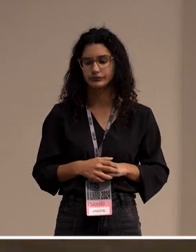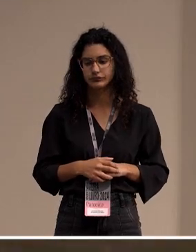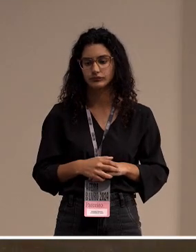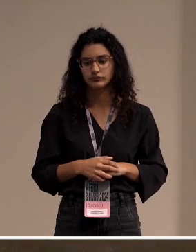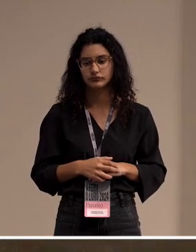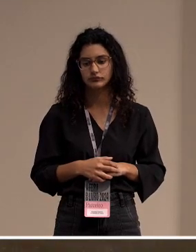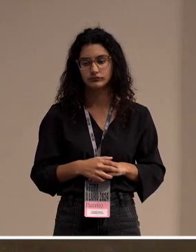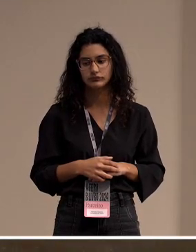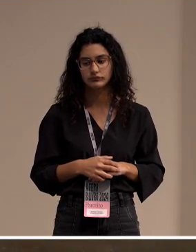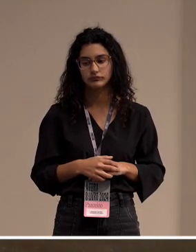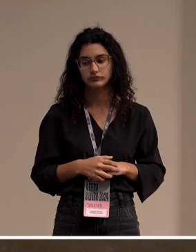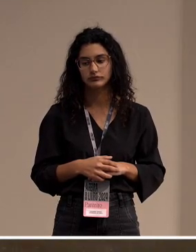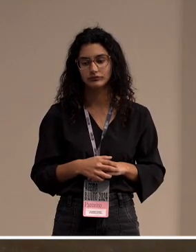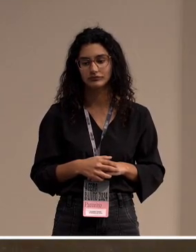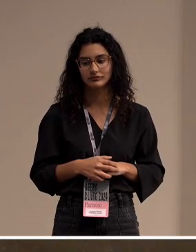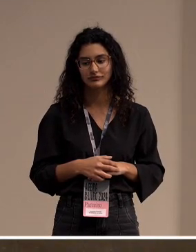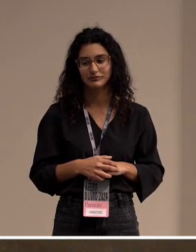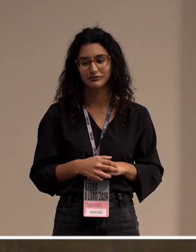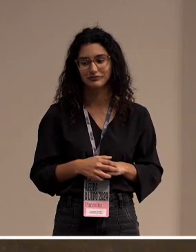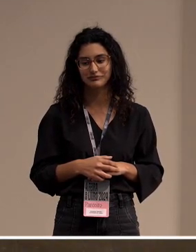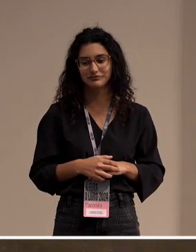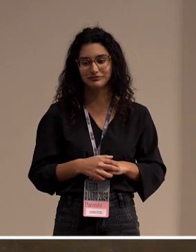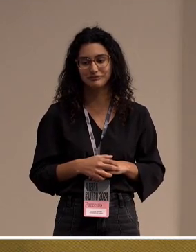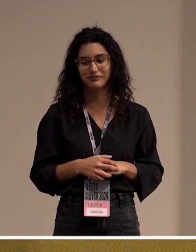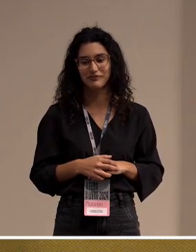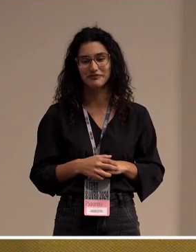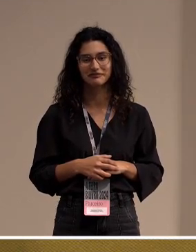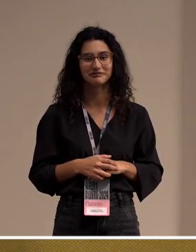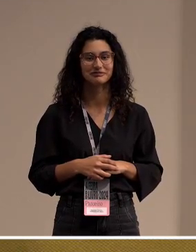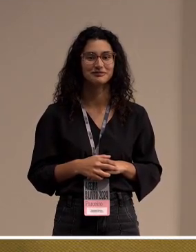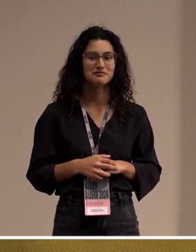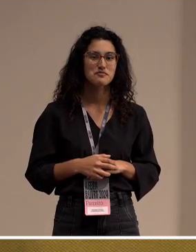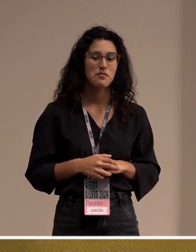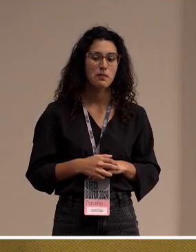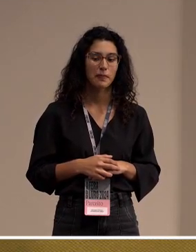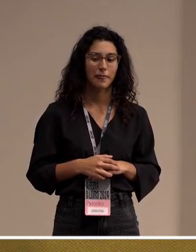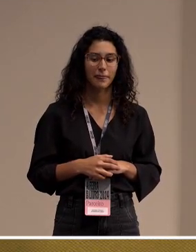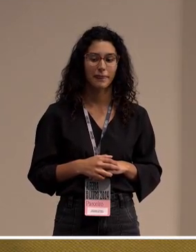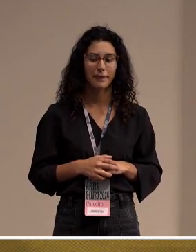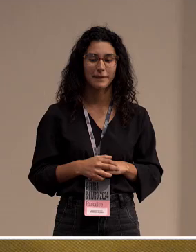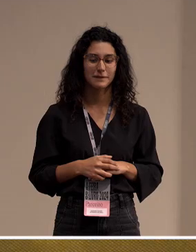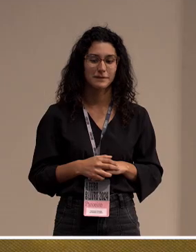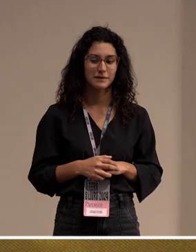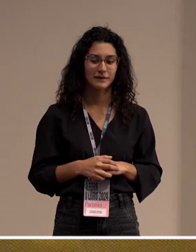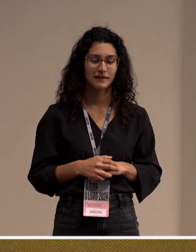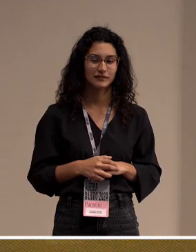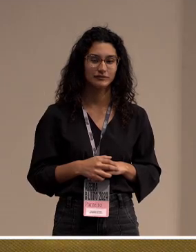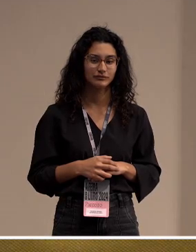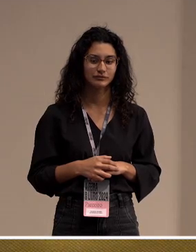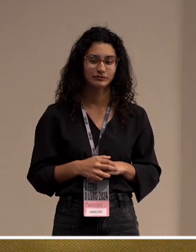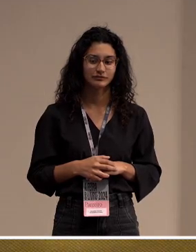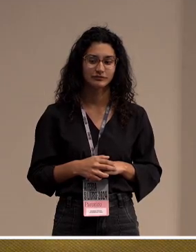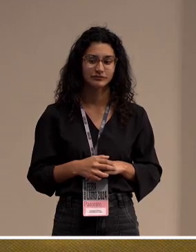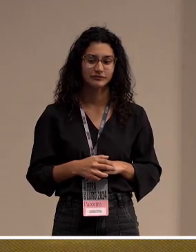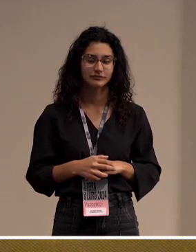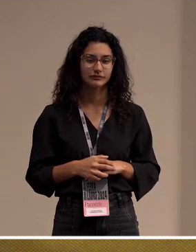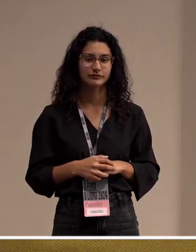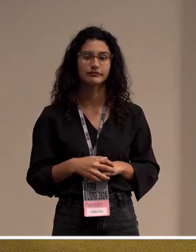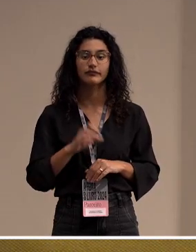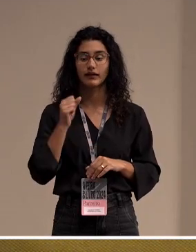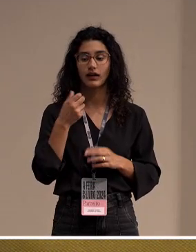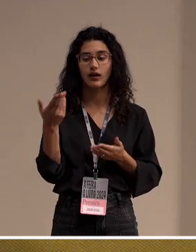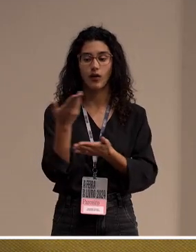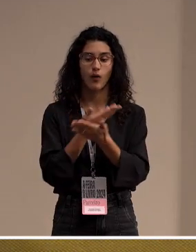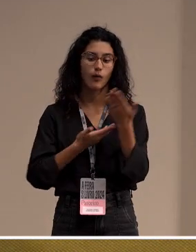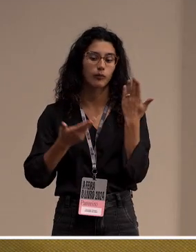Sure. I share every aspect of my publishing